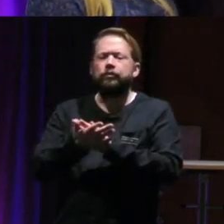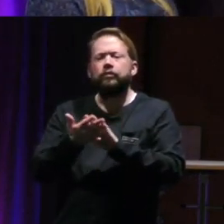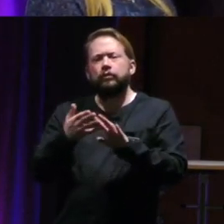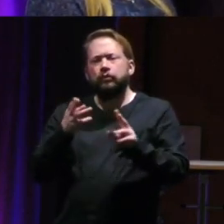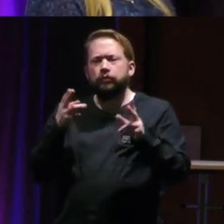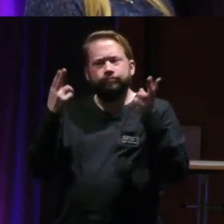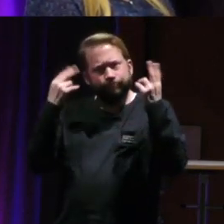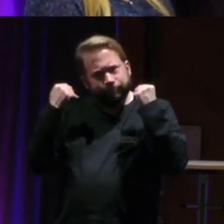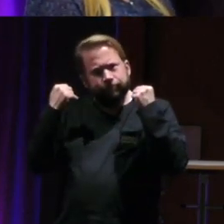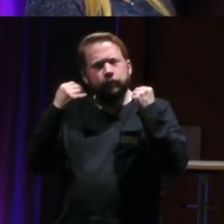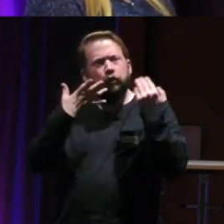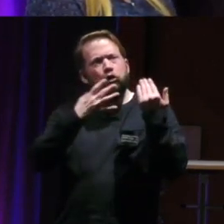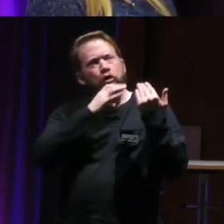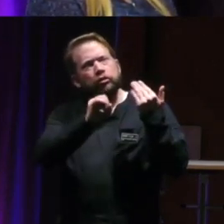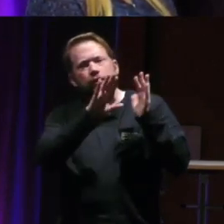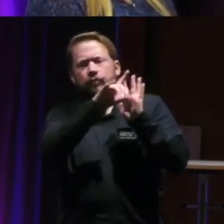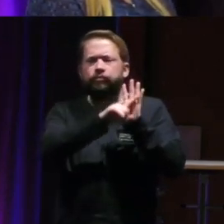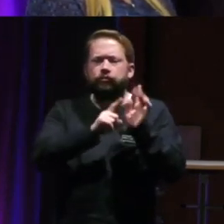think,